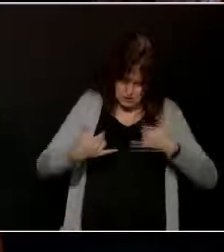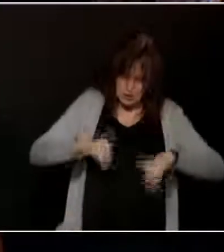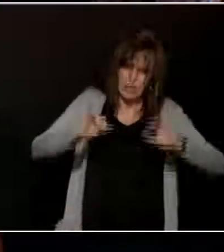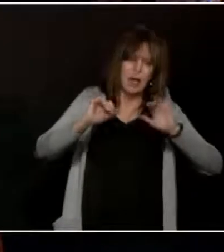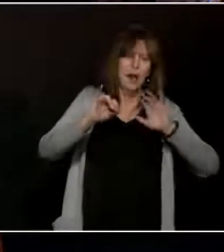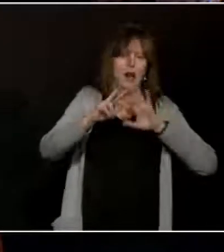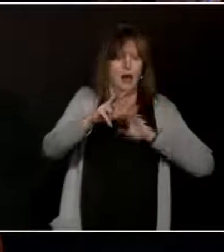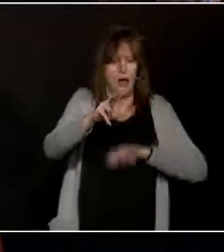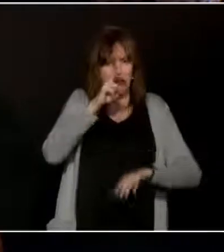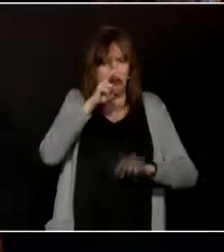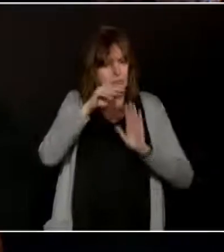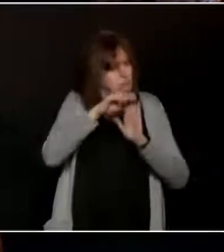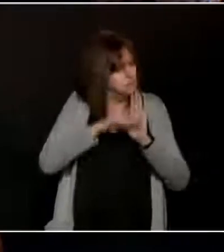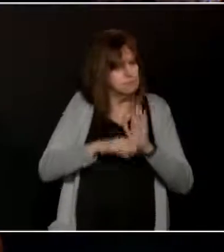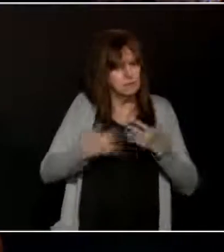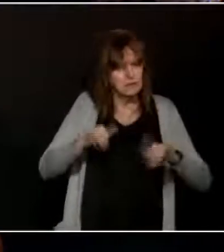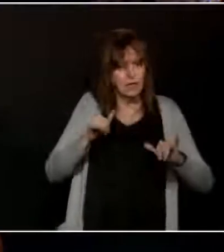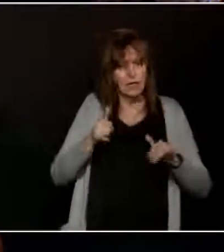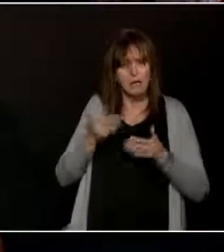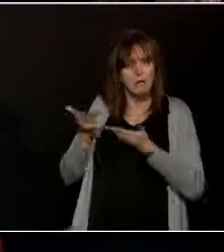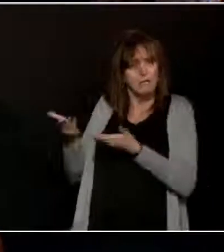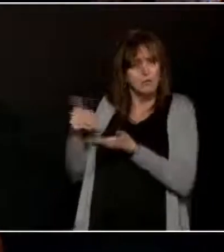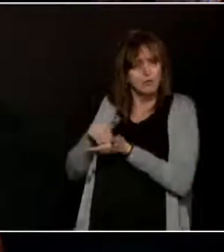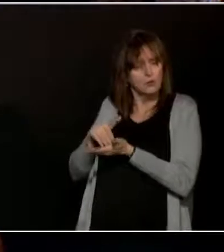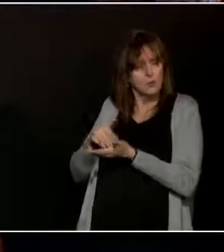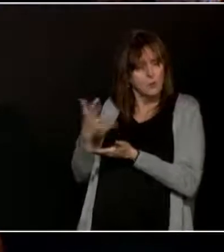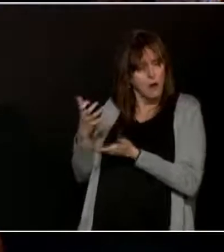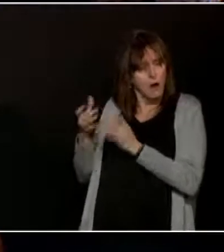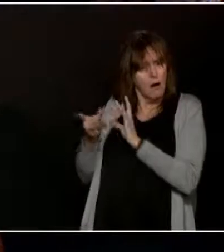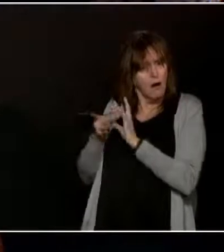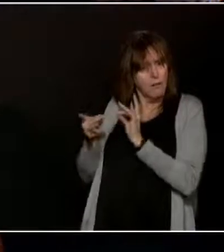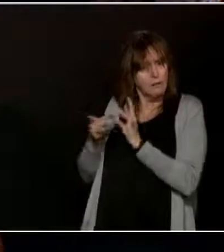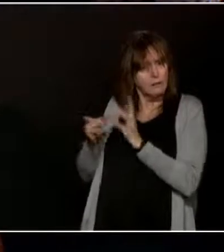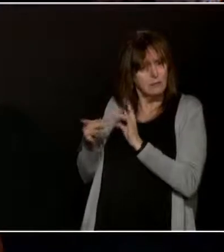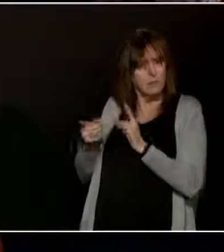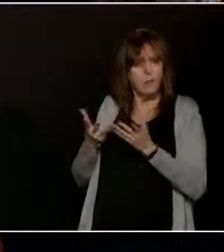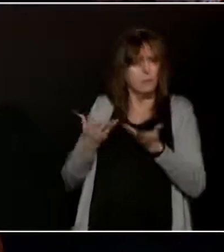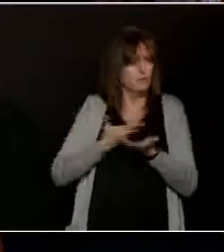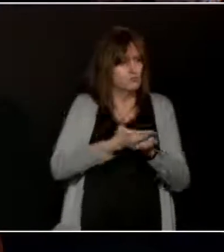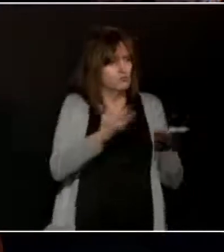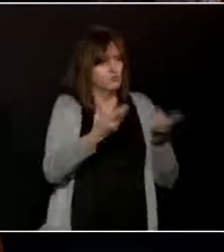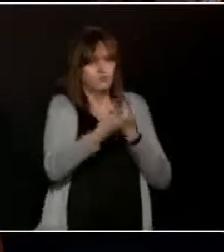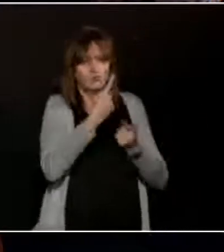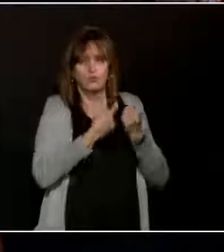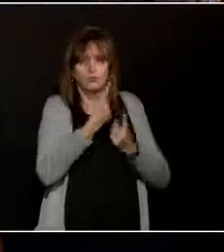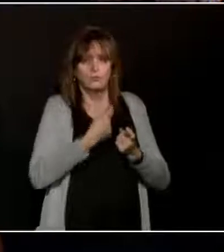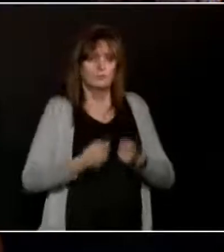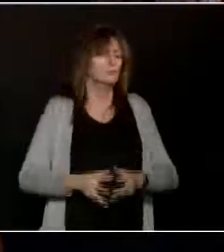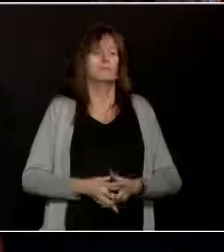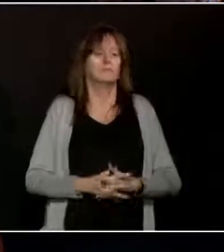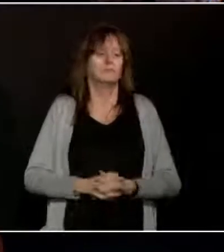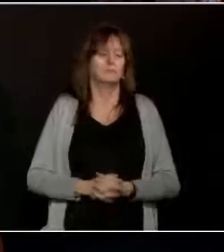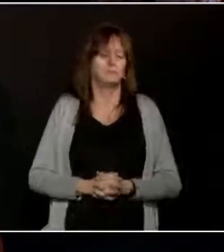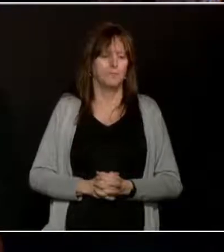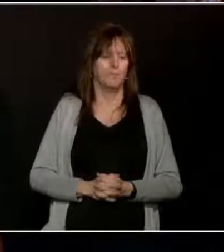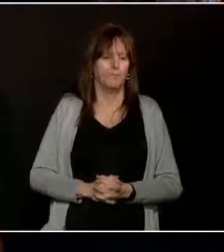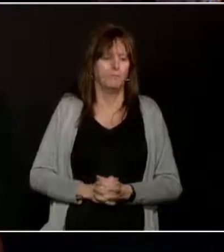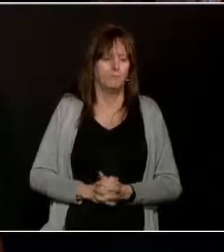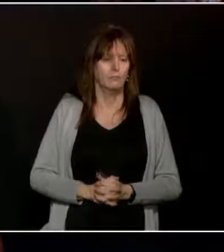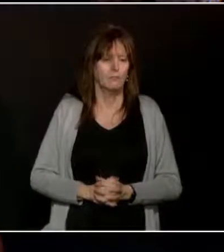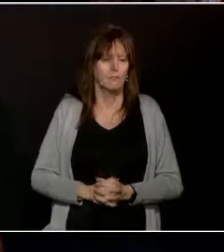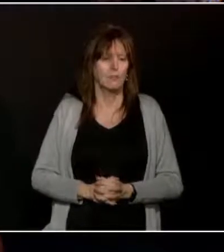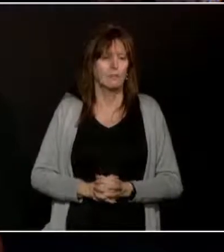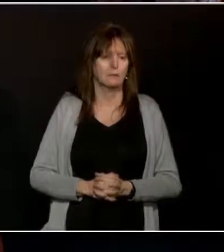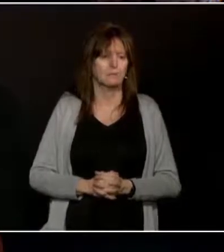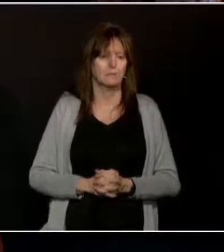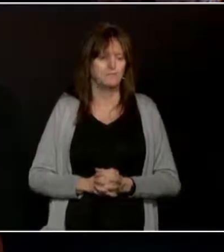make. Okay, so he said let's go over to the media for questions. So with that, over to Alex. We'll go to the phone lines. Just a